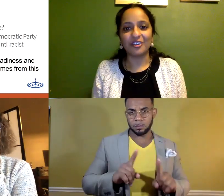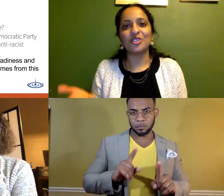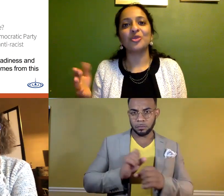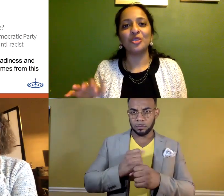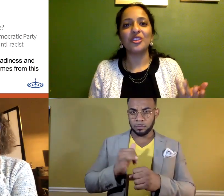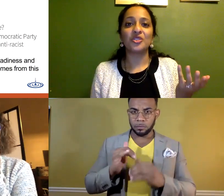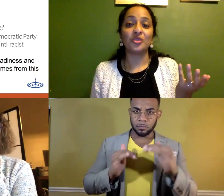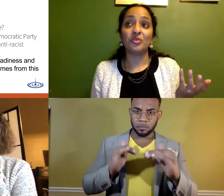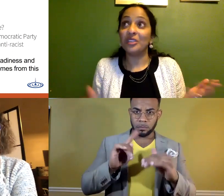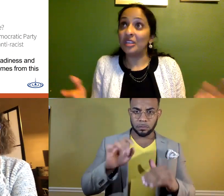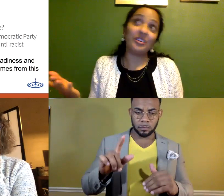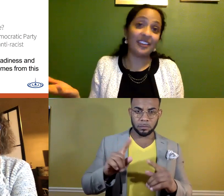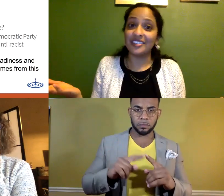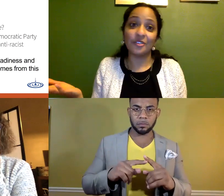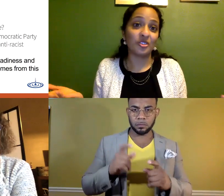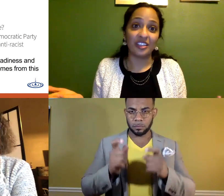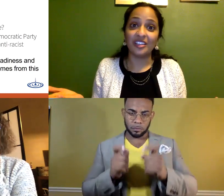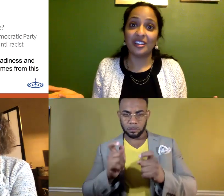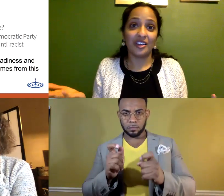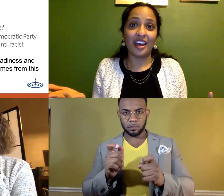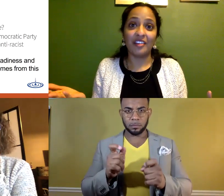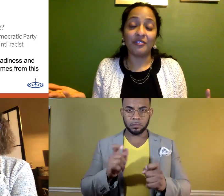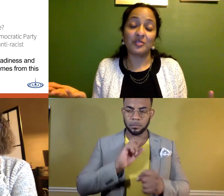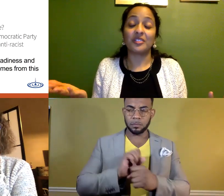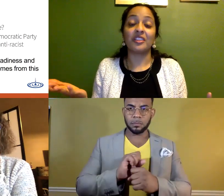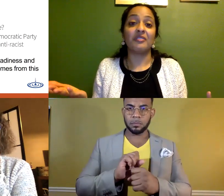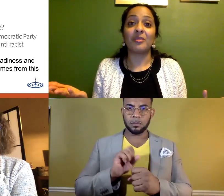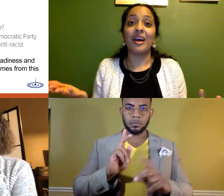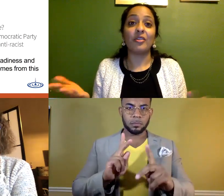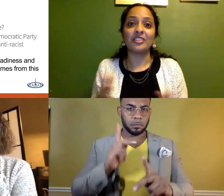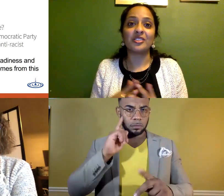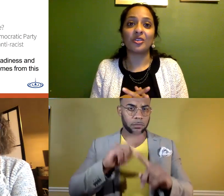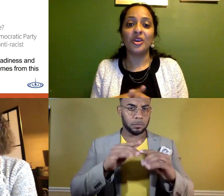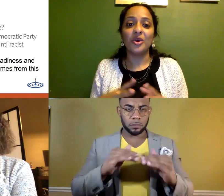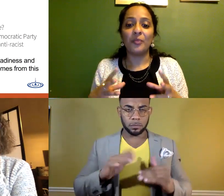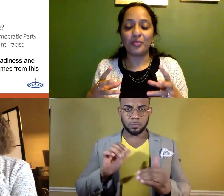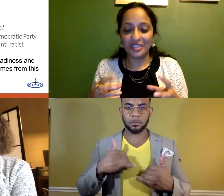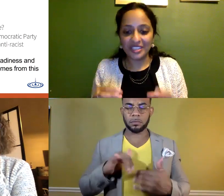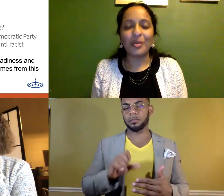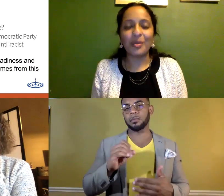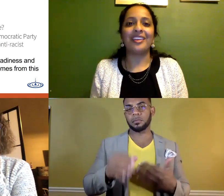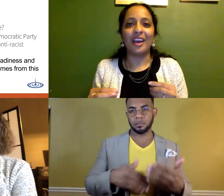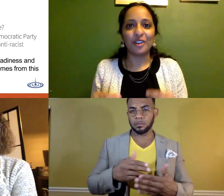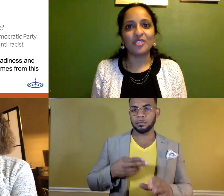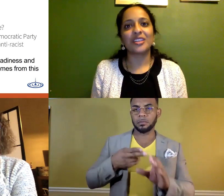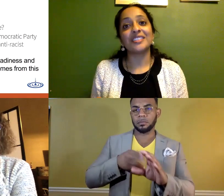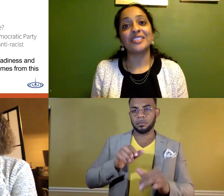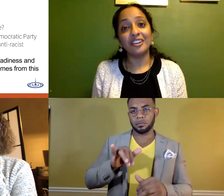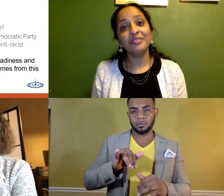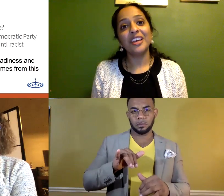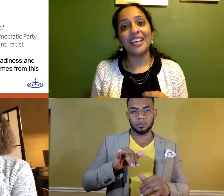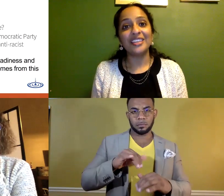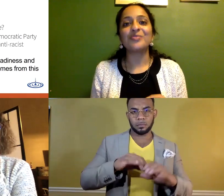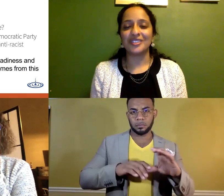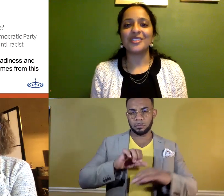as a leverage tool to manipulate, essentially, folks with different levels of power. And so participating in that construct